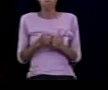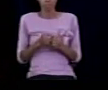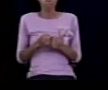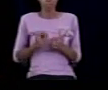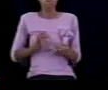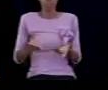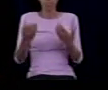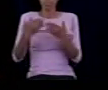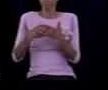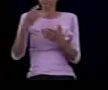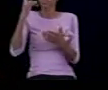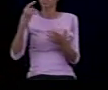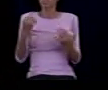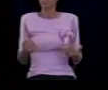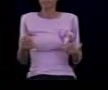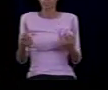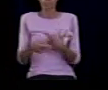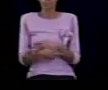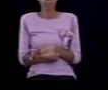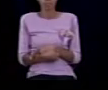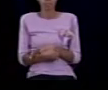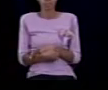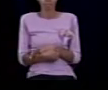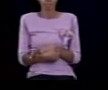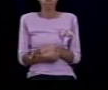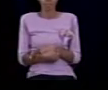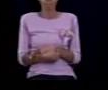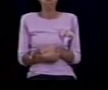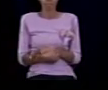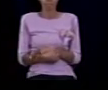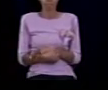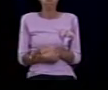I come before you today,